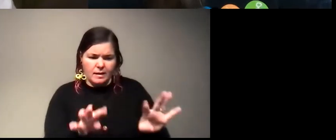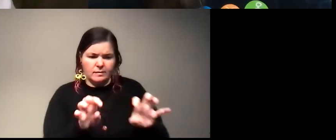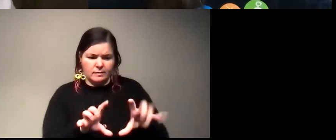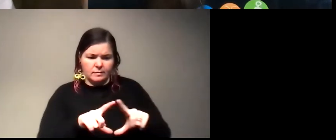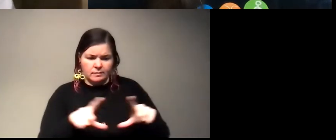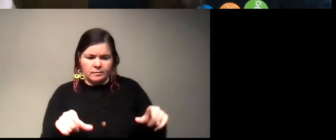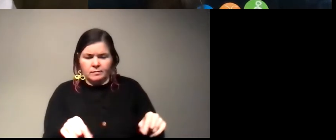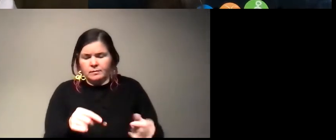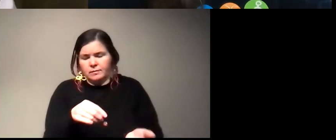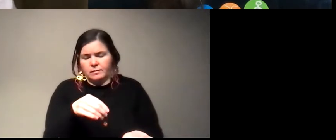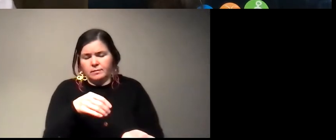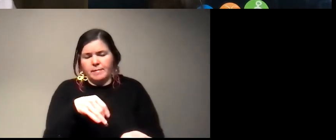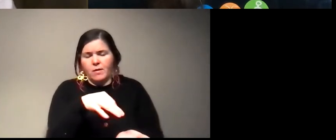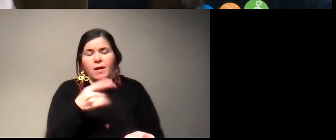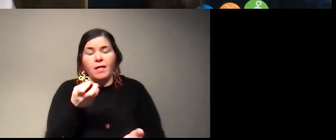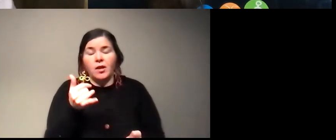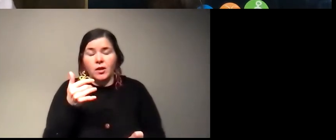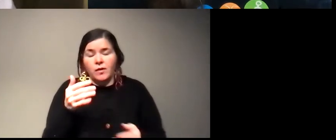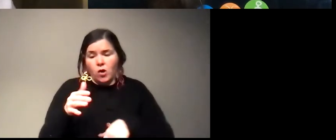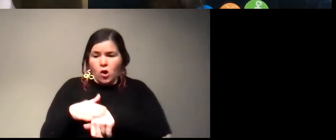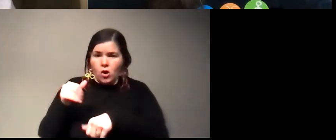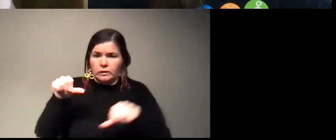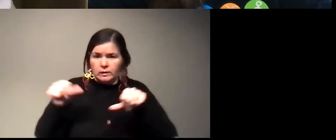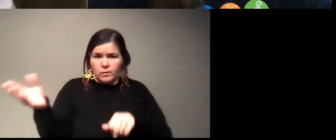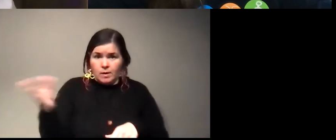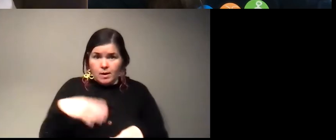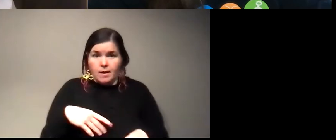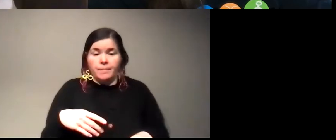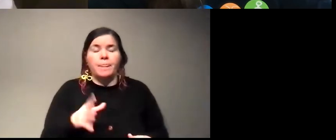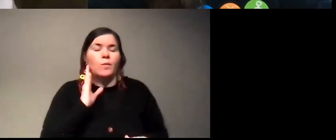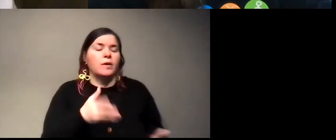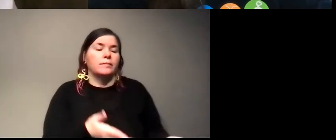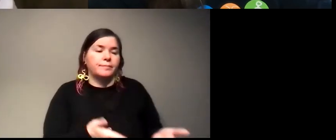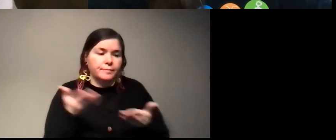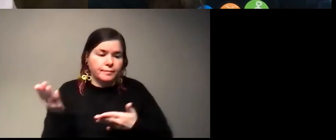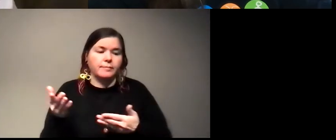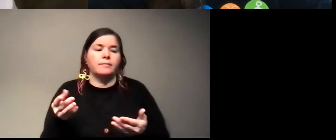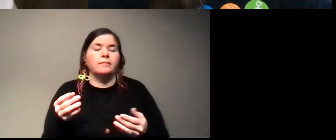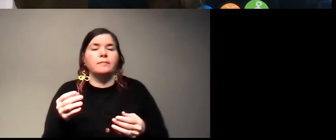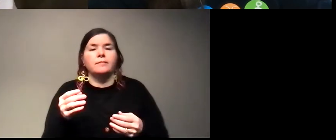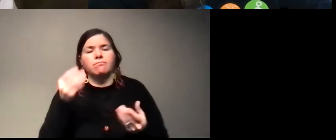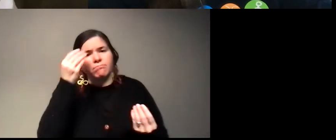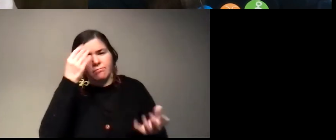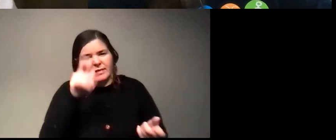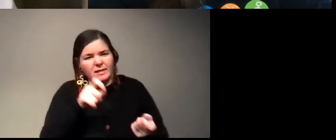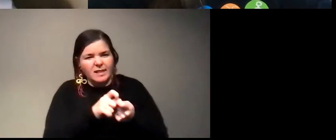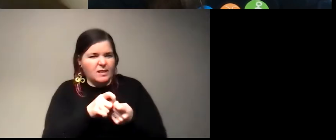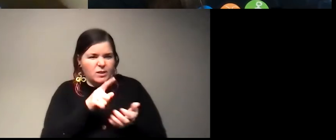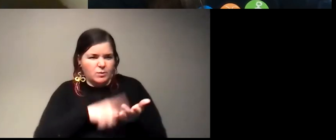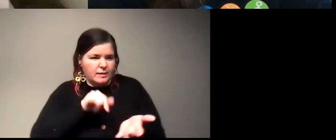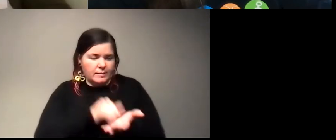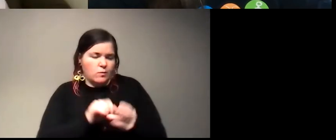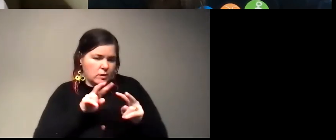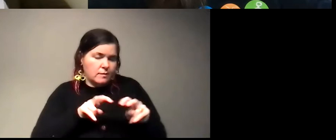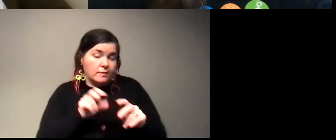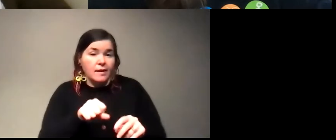white powder. Then you call your scientists in, and your scientists are going to take the sample and then tell you what exactly that white powder is.